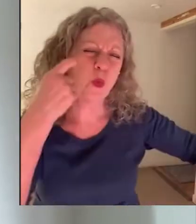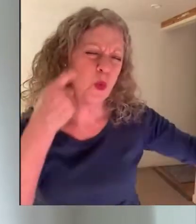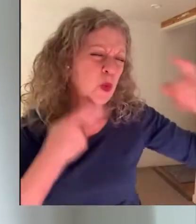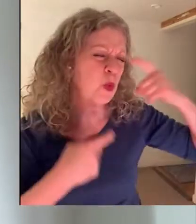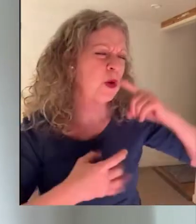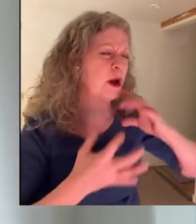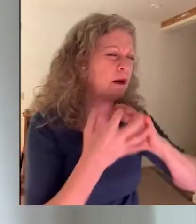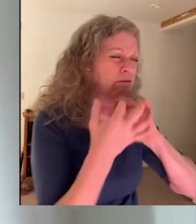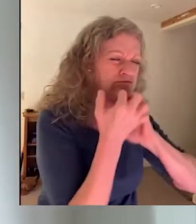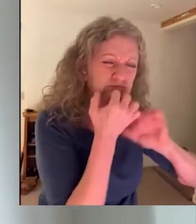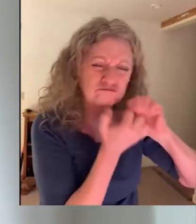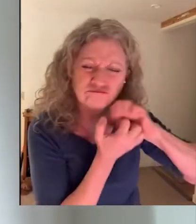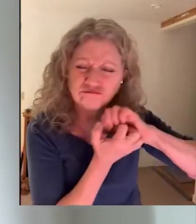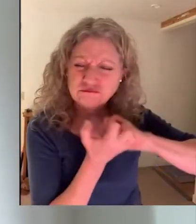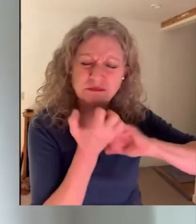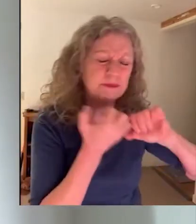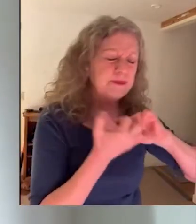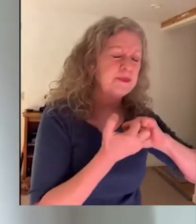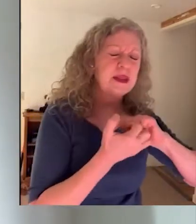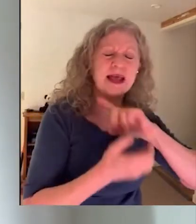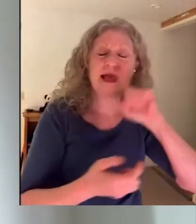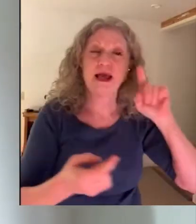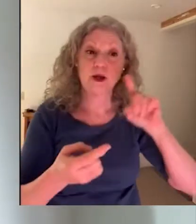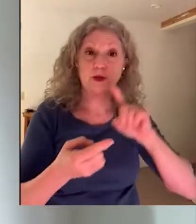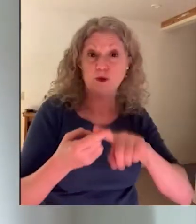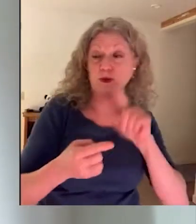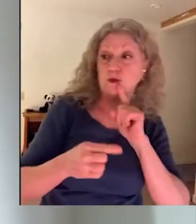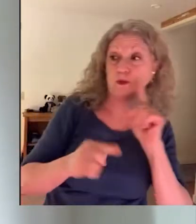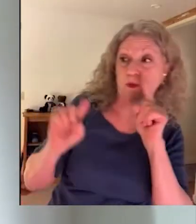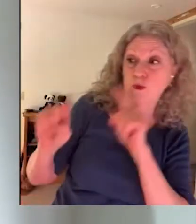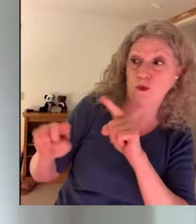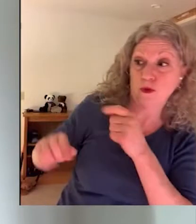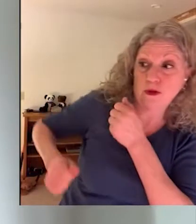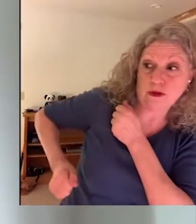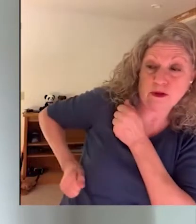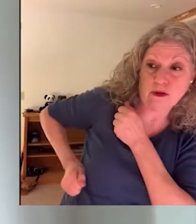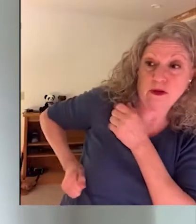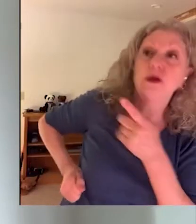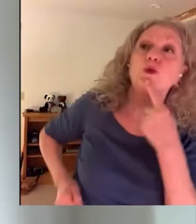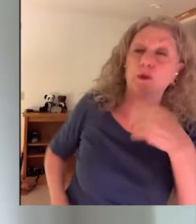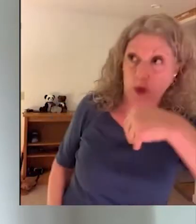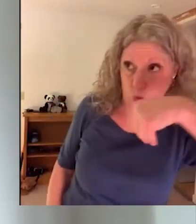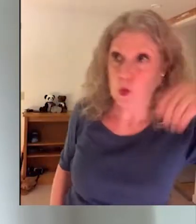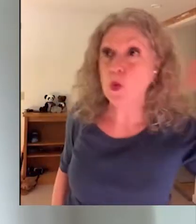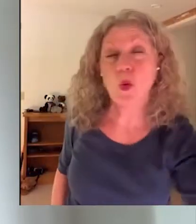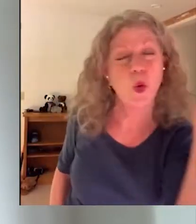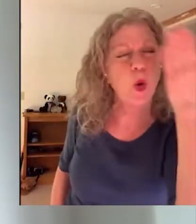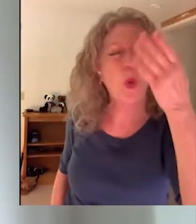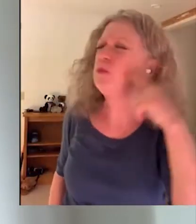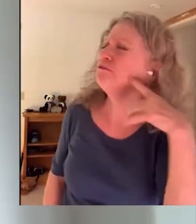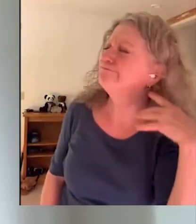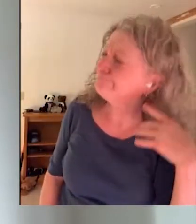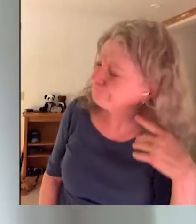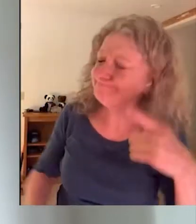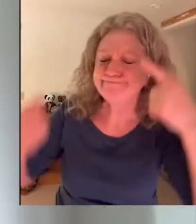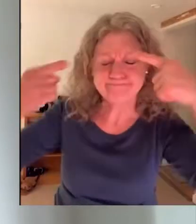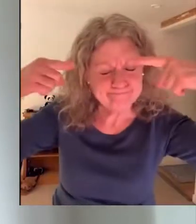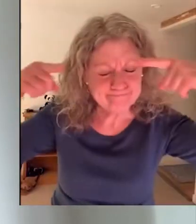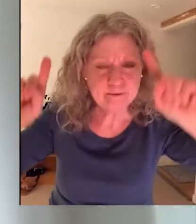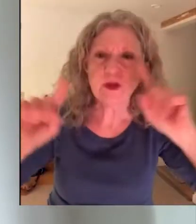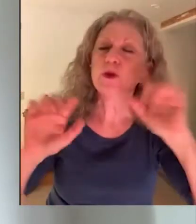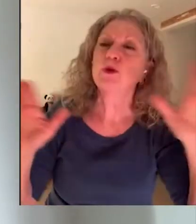teeth." And to the centurion, Jesus said, "Go, let it be done for you according to your